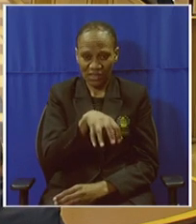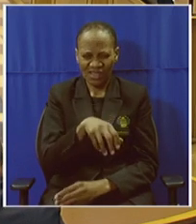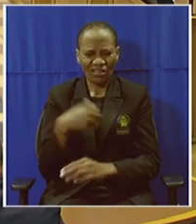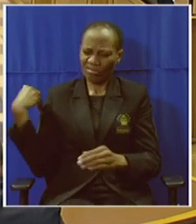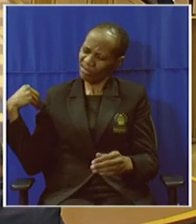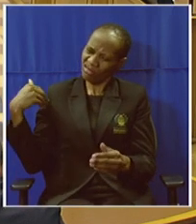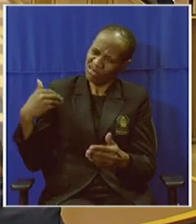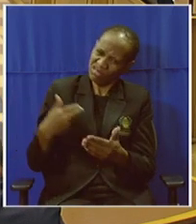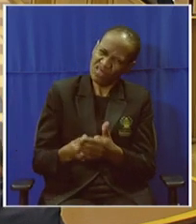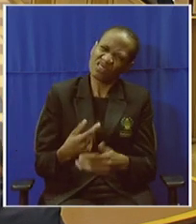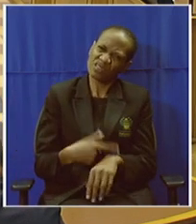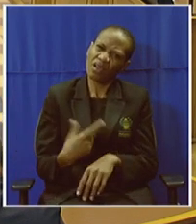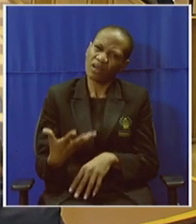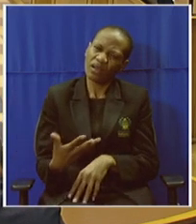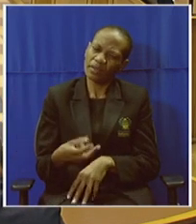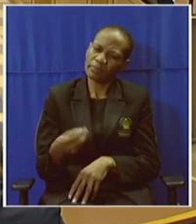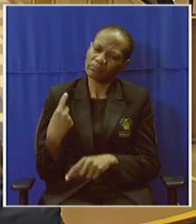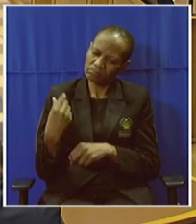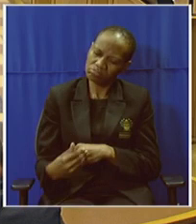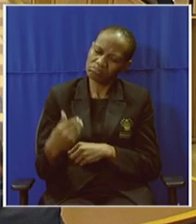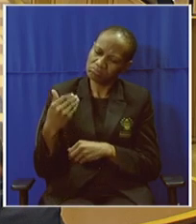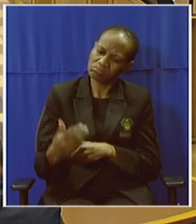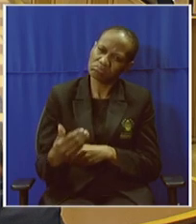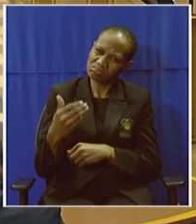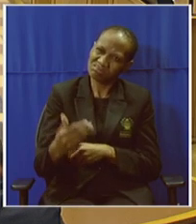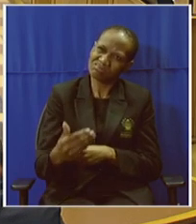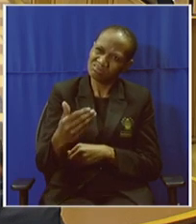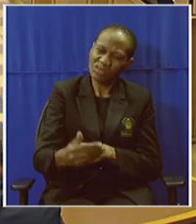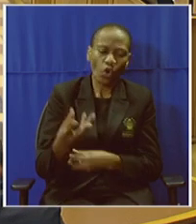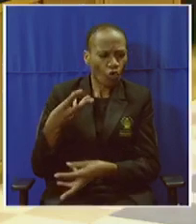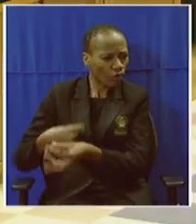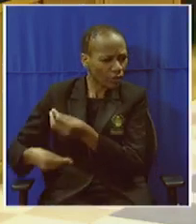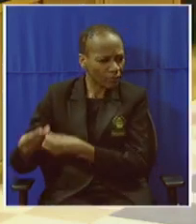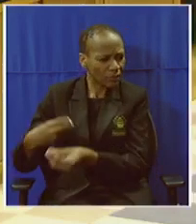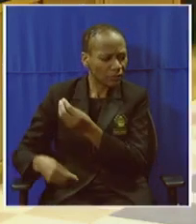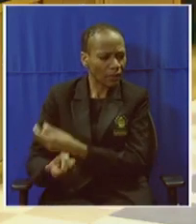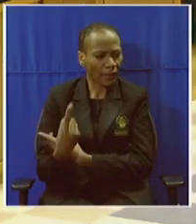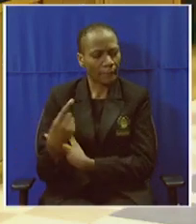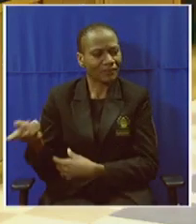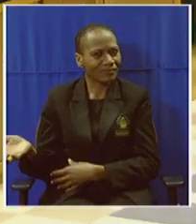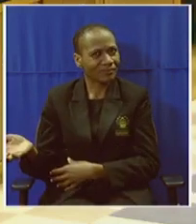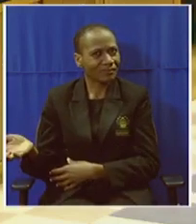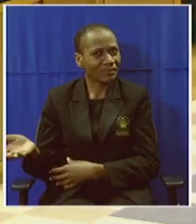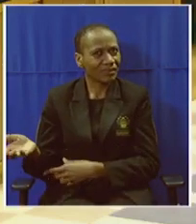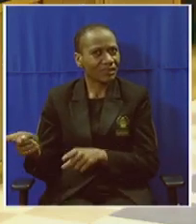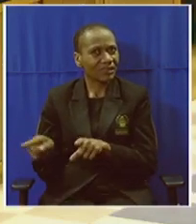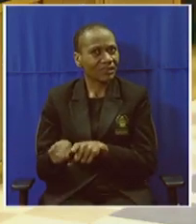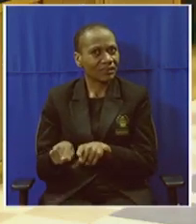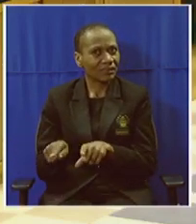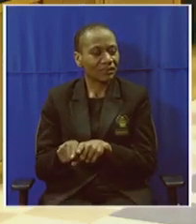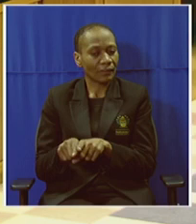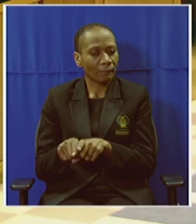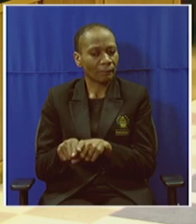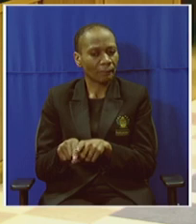time now has experienced allegations of corruption, with including the misappropriation